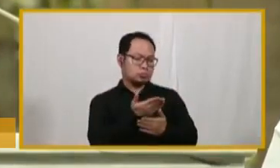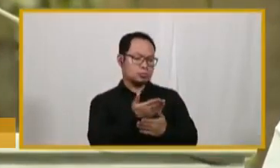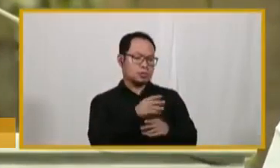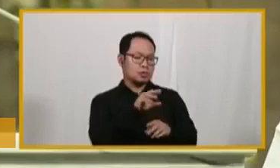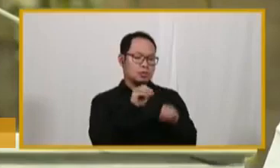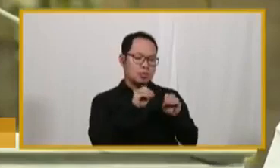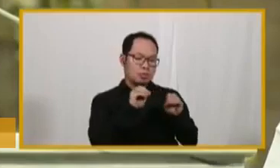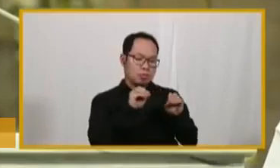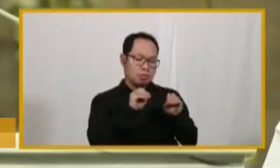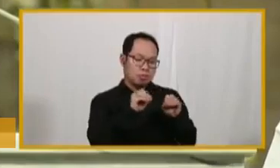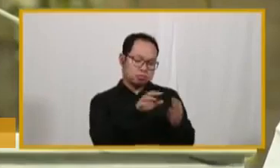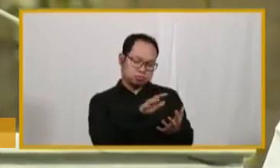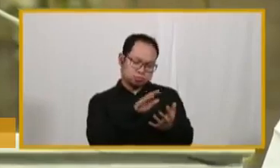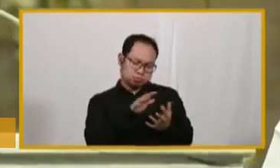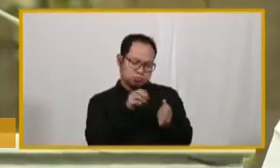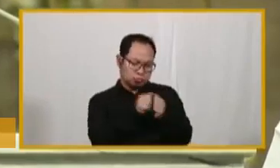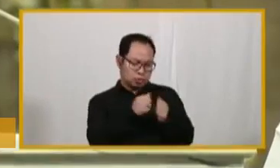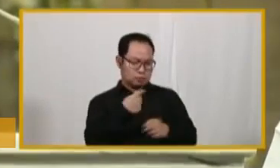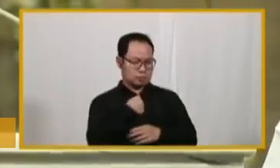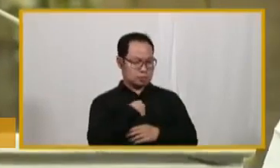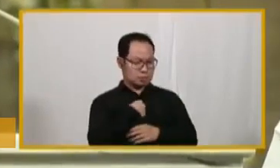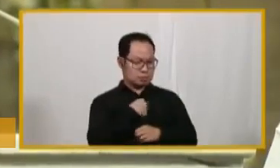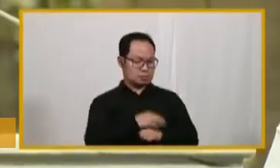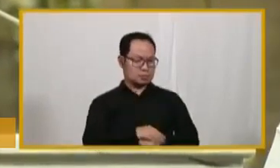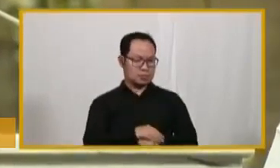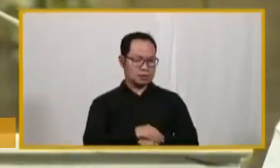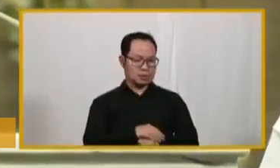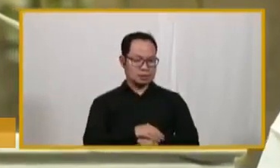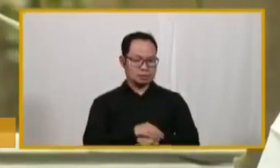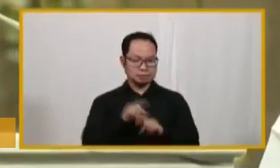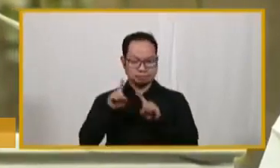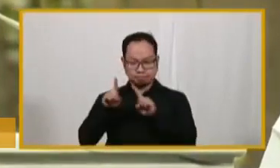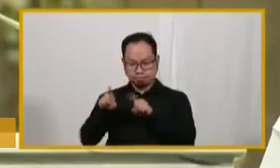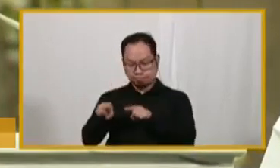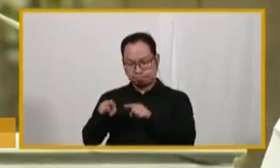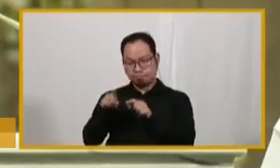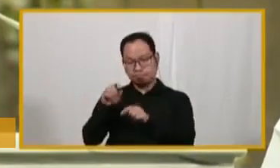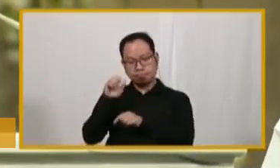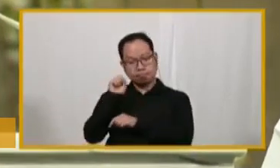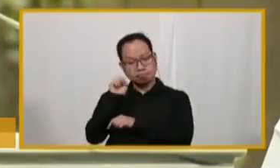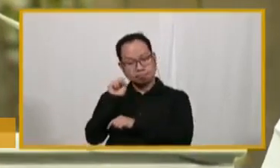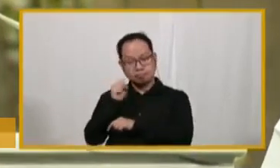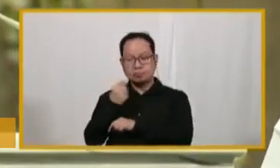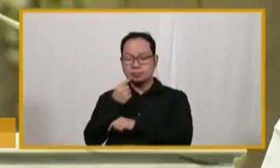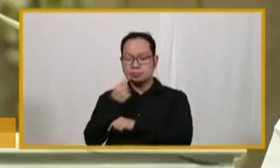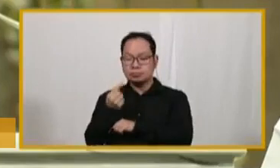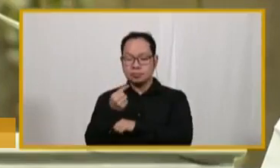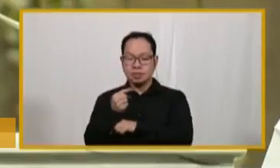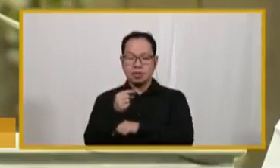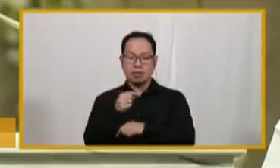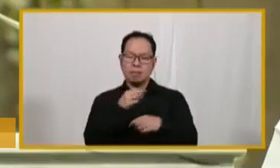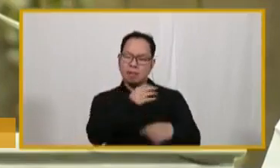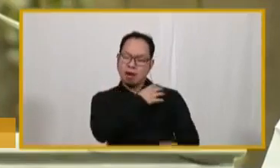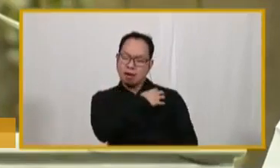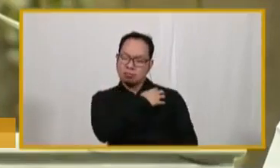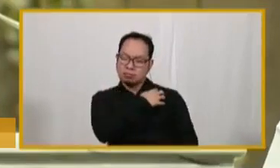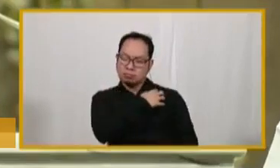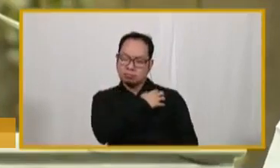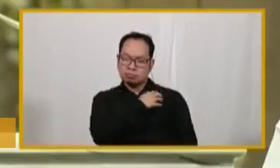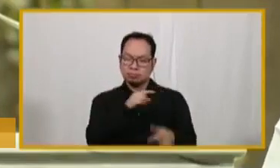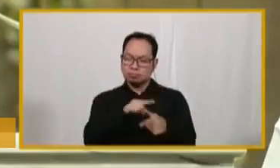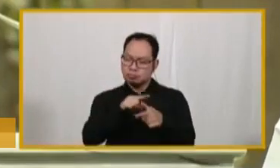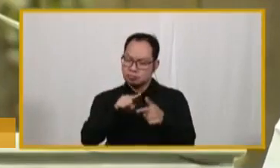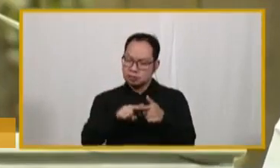no inheritance with me." Simon Peter said to him, "Master,